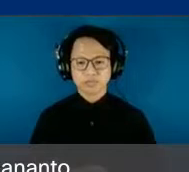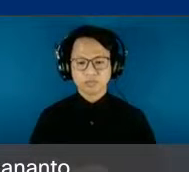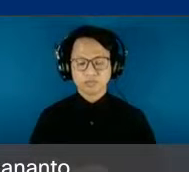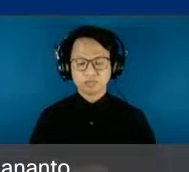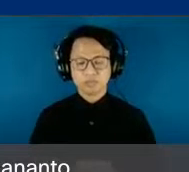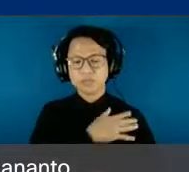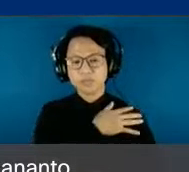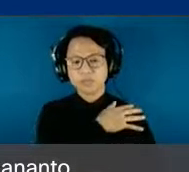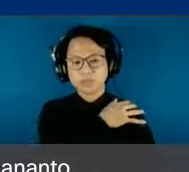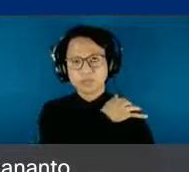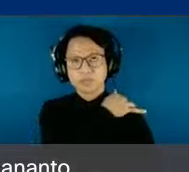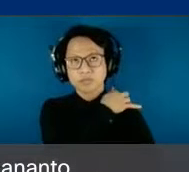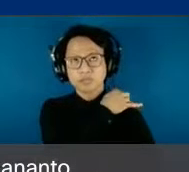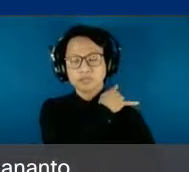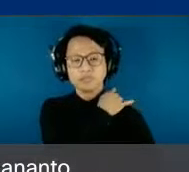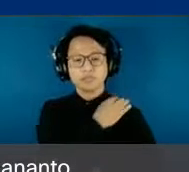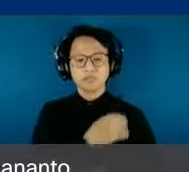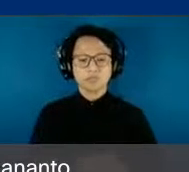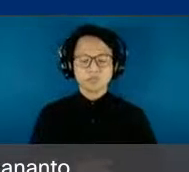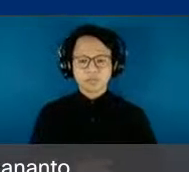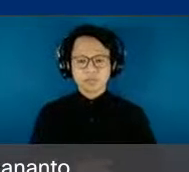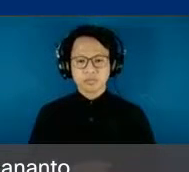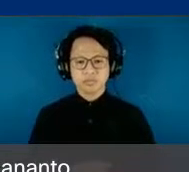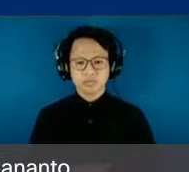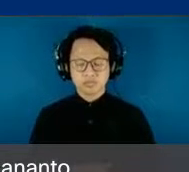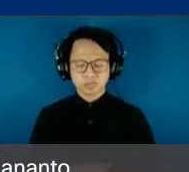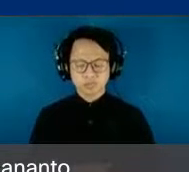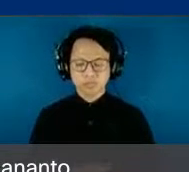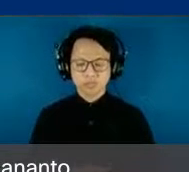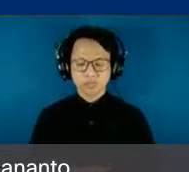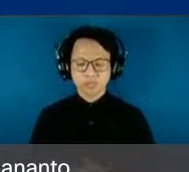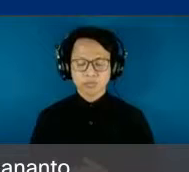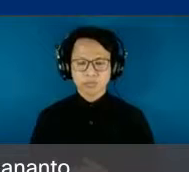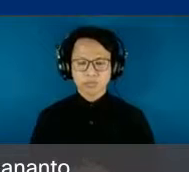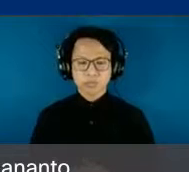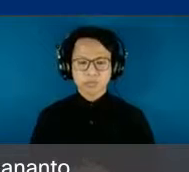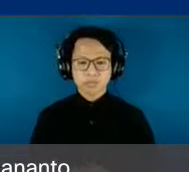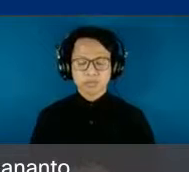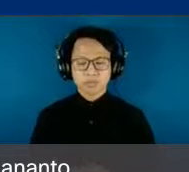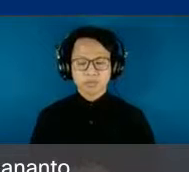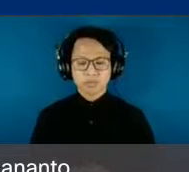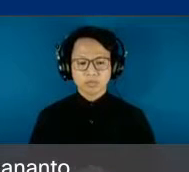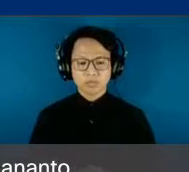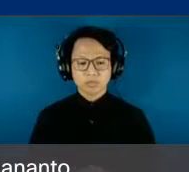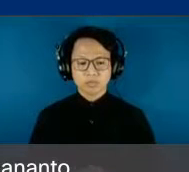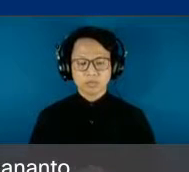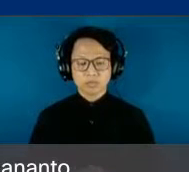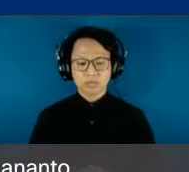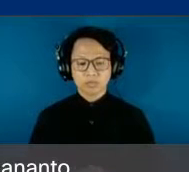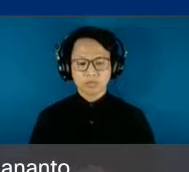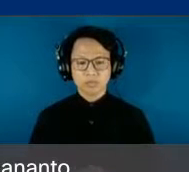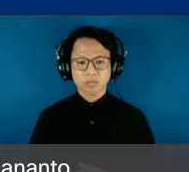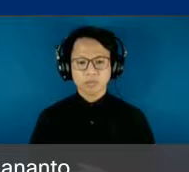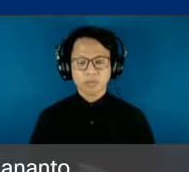the goals or the aims for the project is to improve access to relevant skills, training,